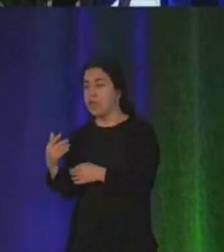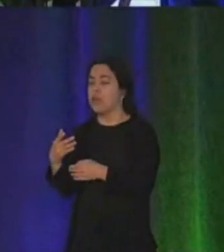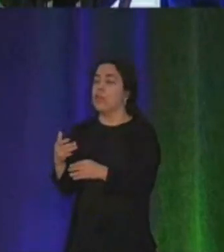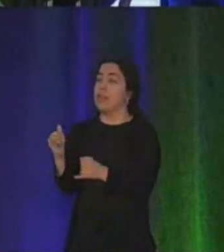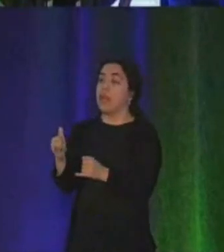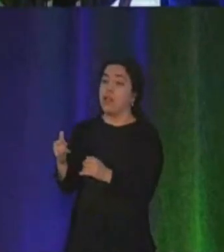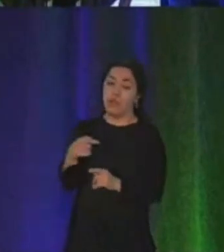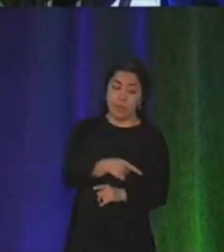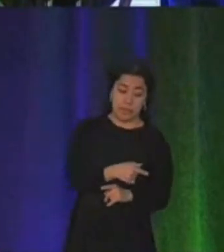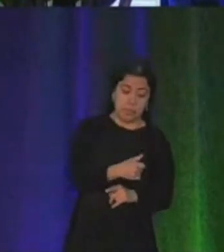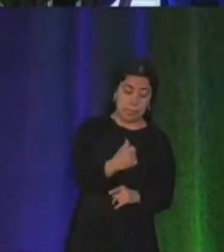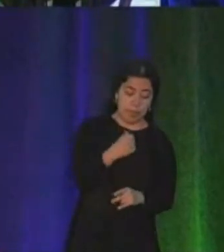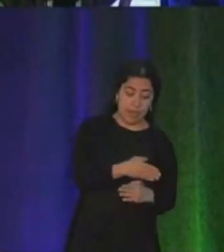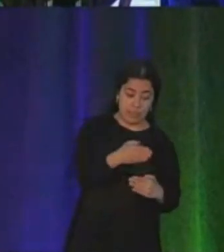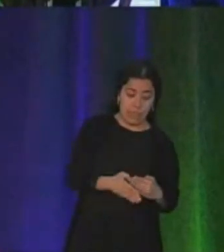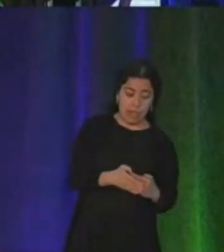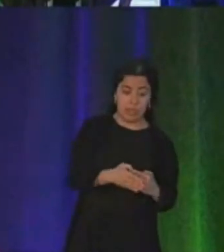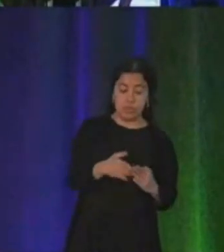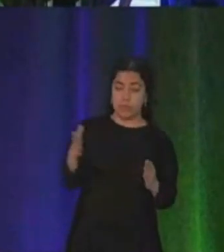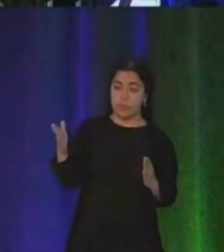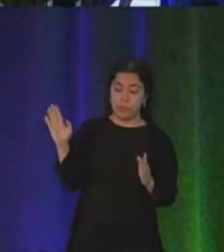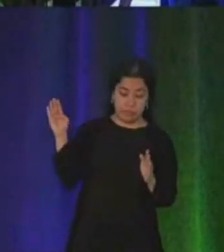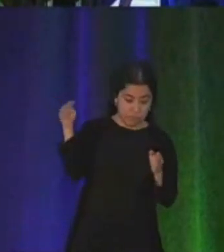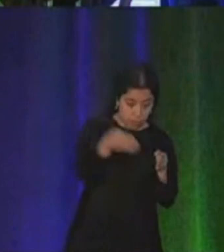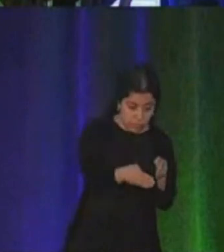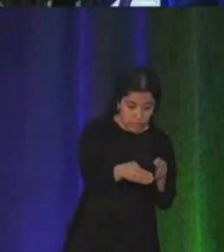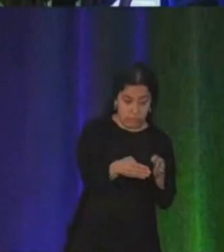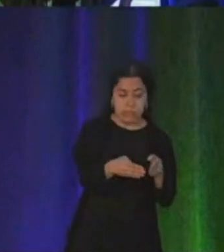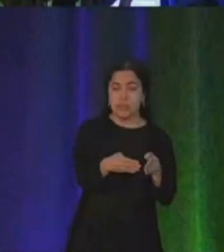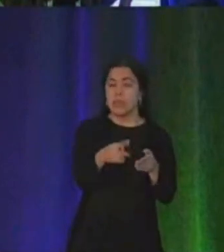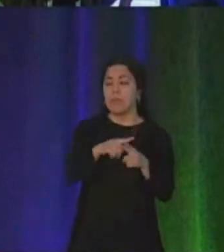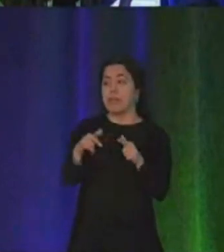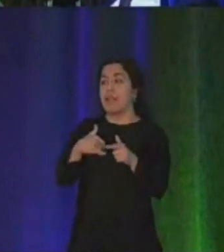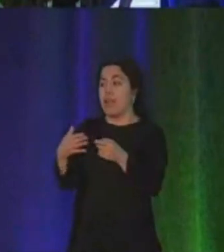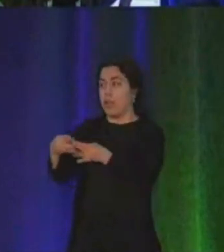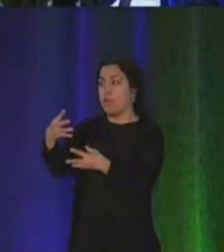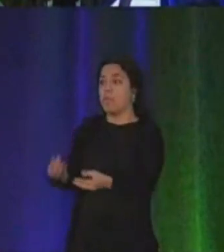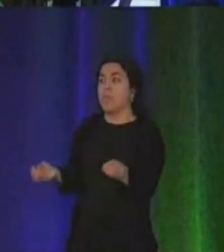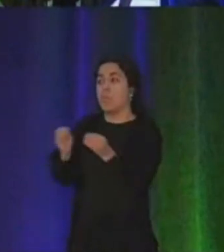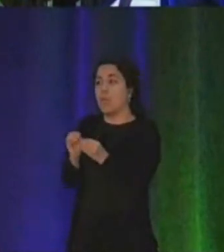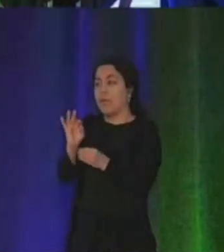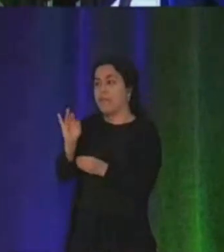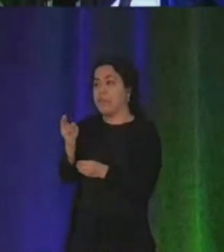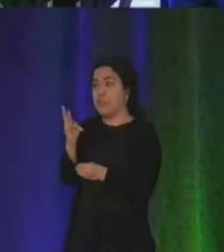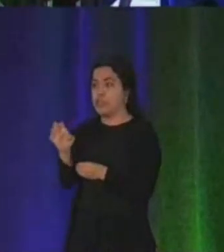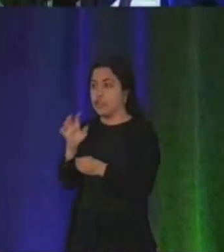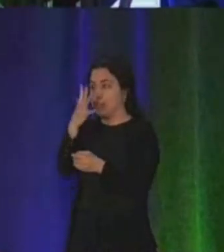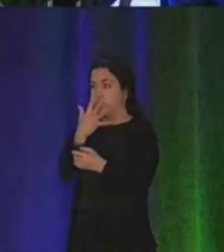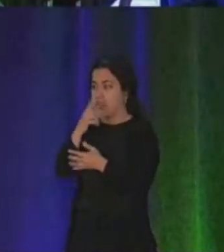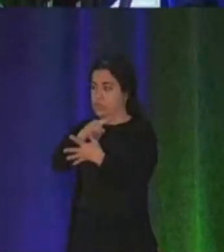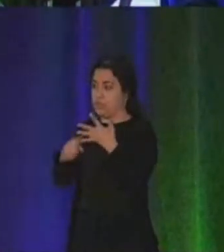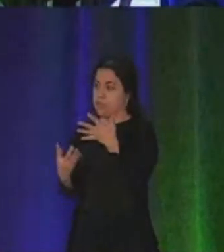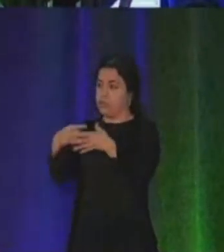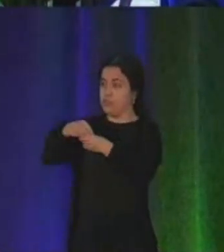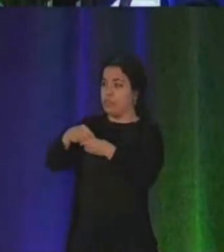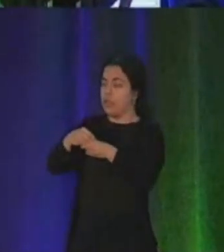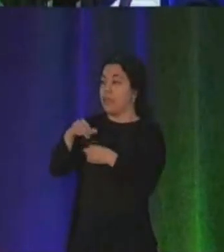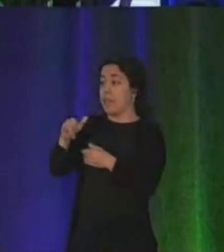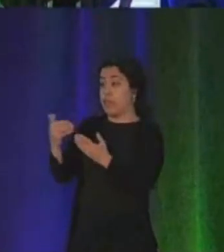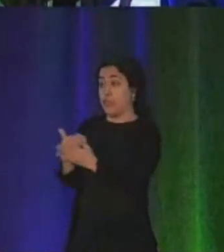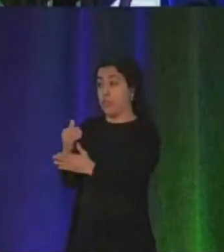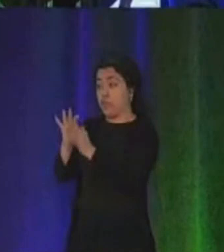request. And that enables a whole lot of features. And these new frameworks are taking advantage of that and making it easy for you to